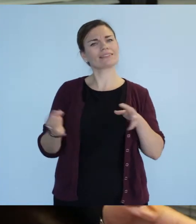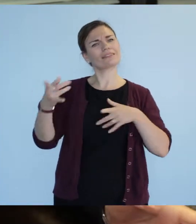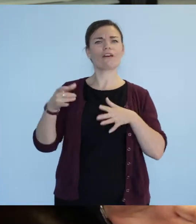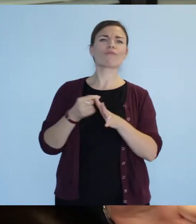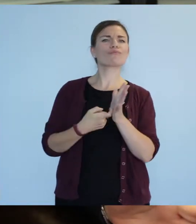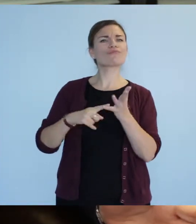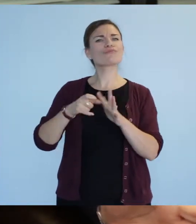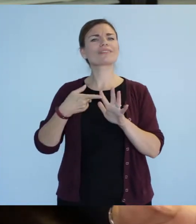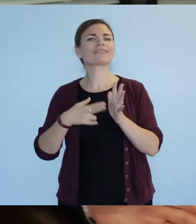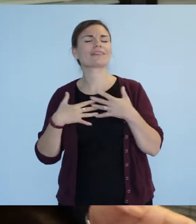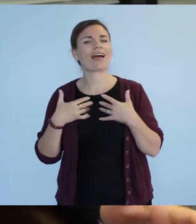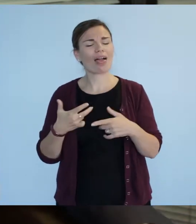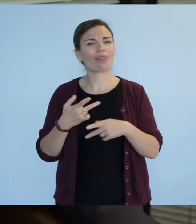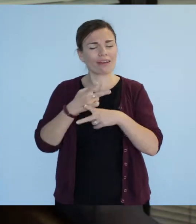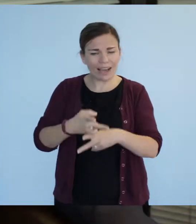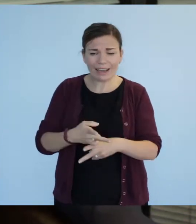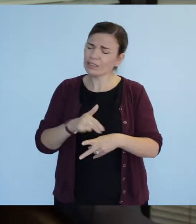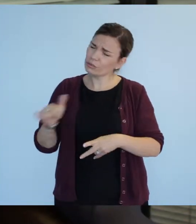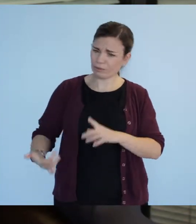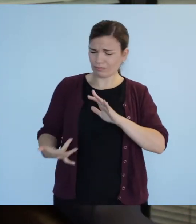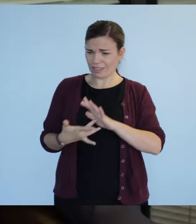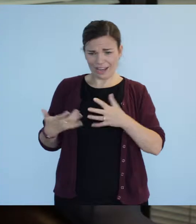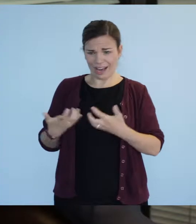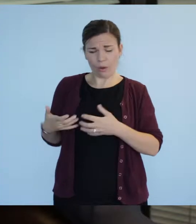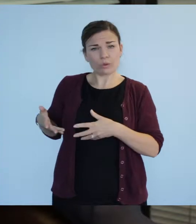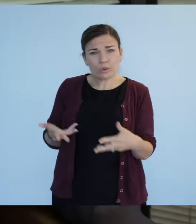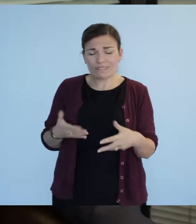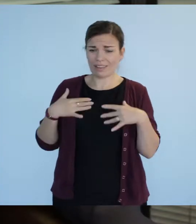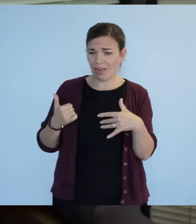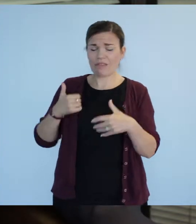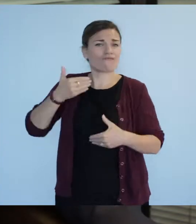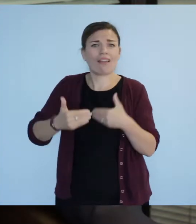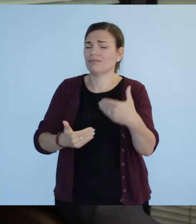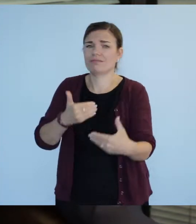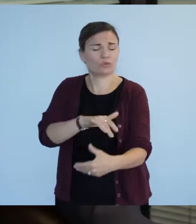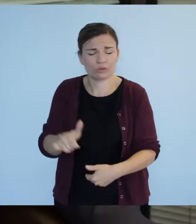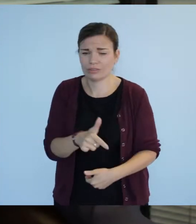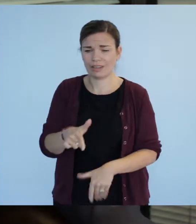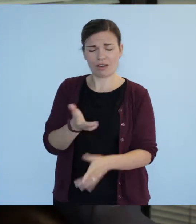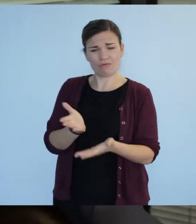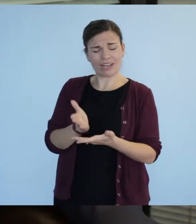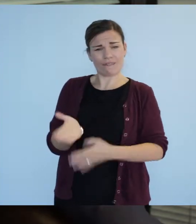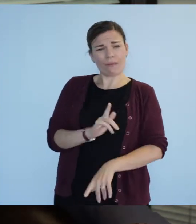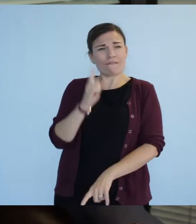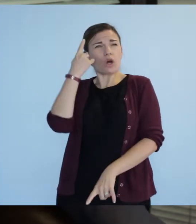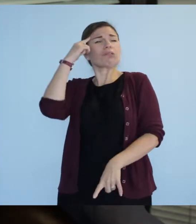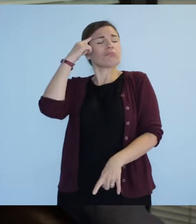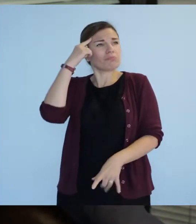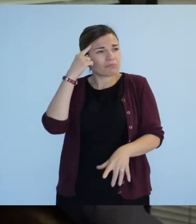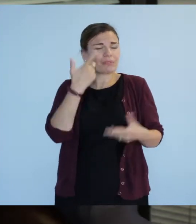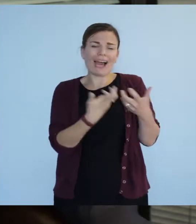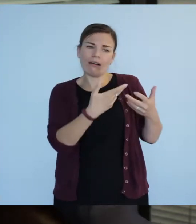mentioned earlier, it should be a core part of how we run health services, and from the concept of designing